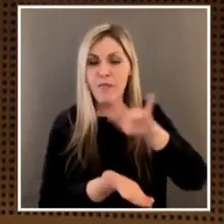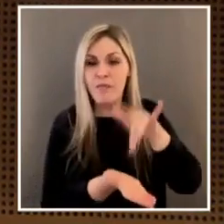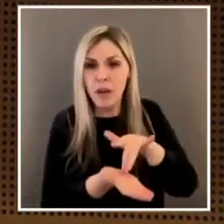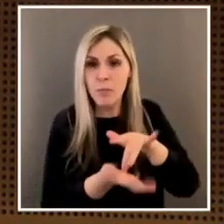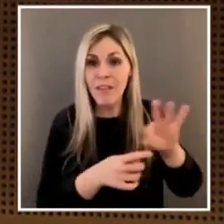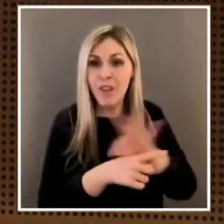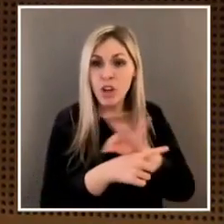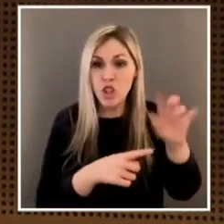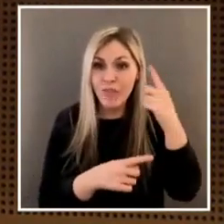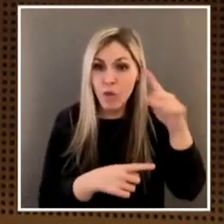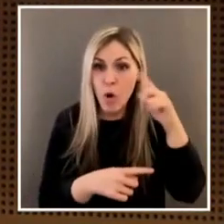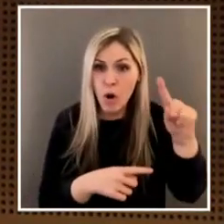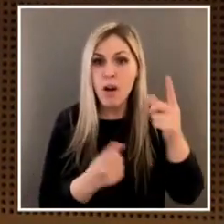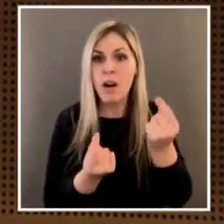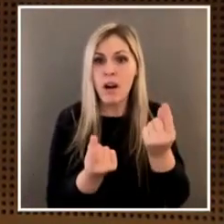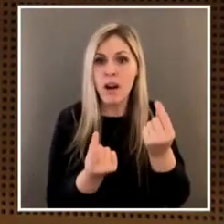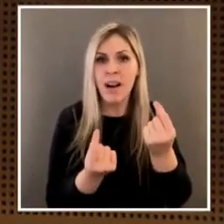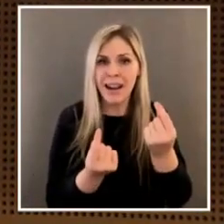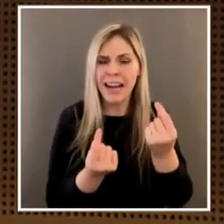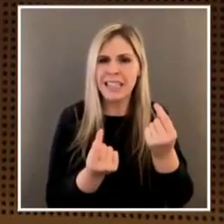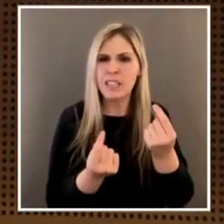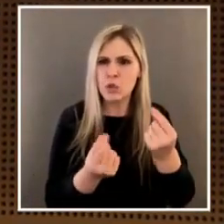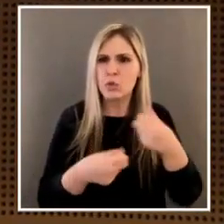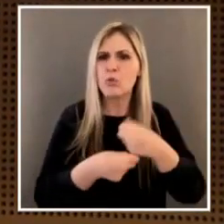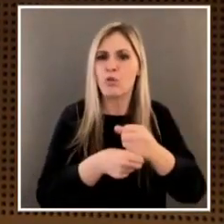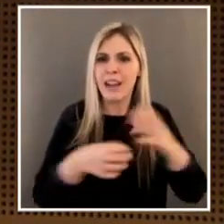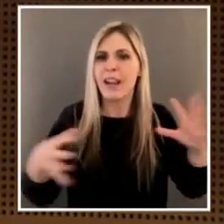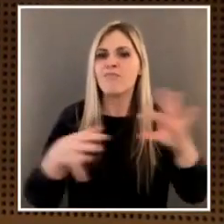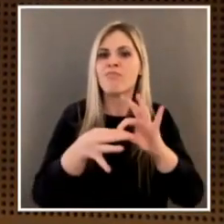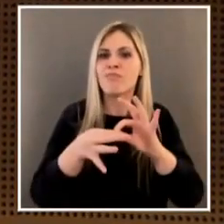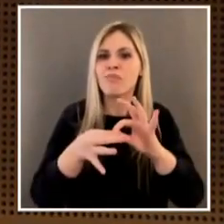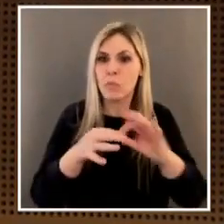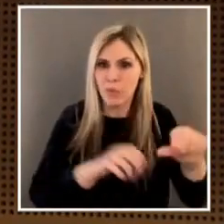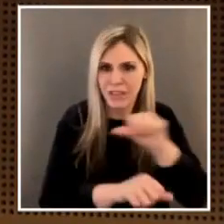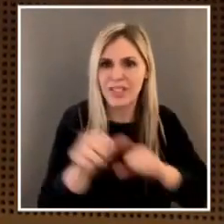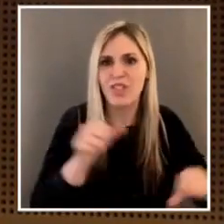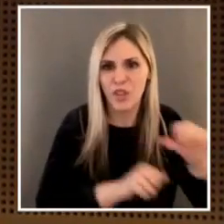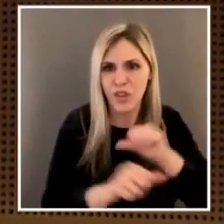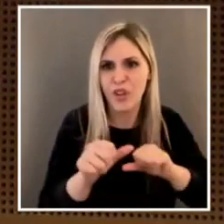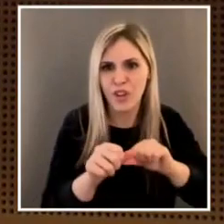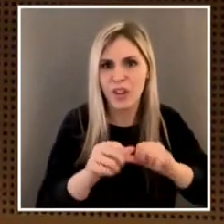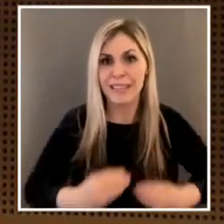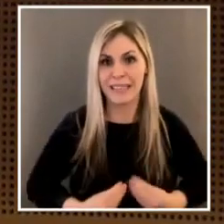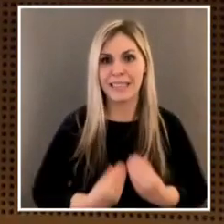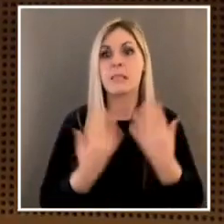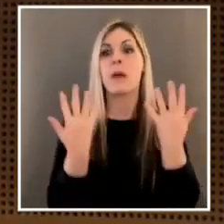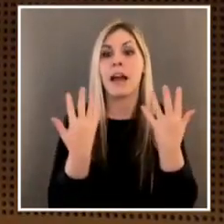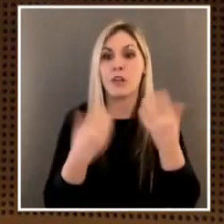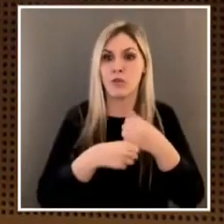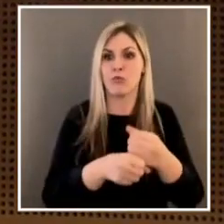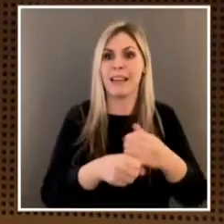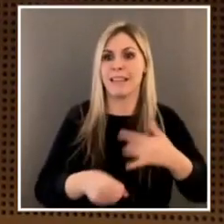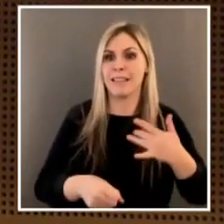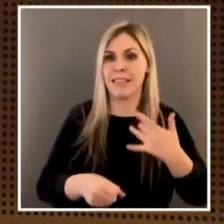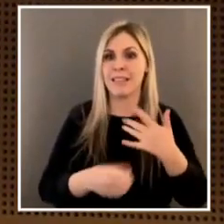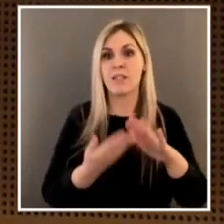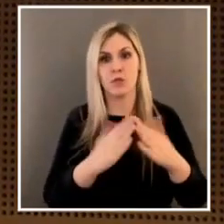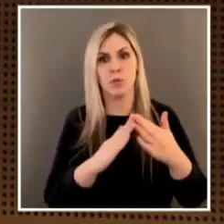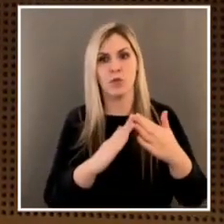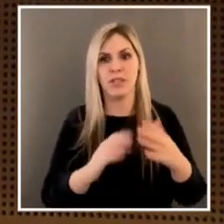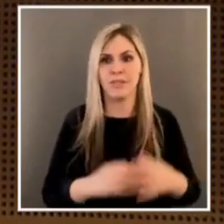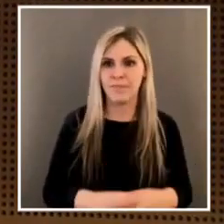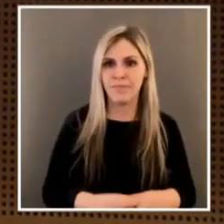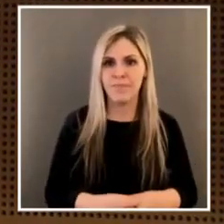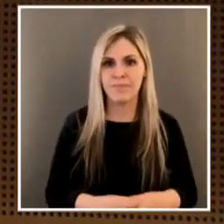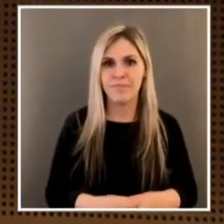put us in relationship with one another, inspiring a sense of community." And that is